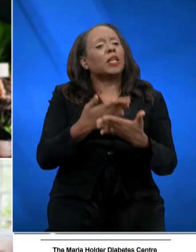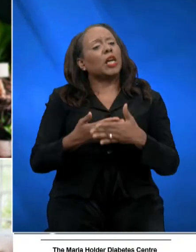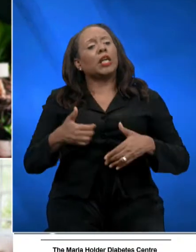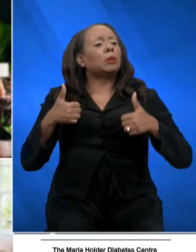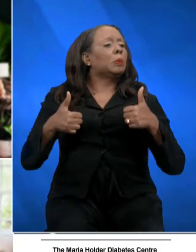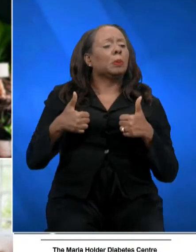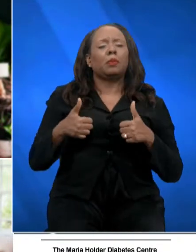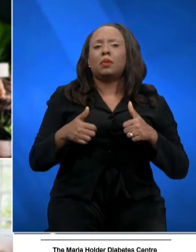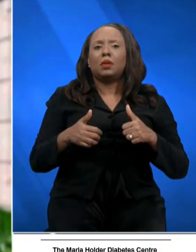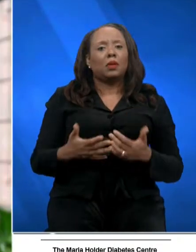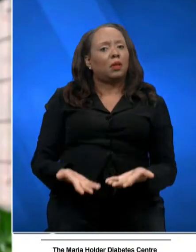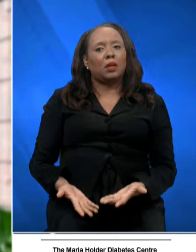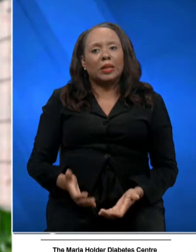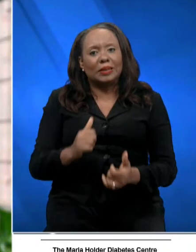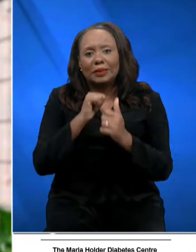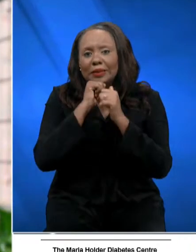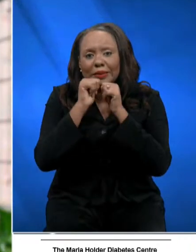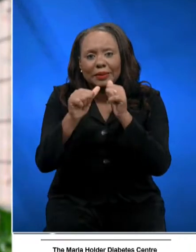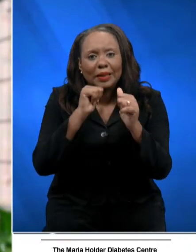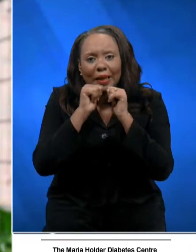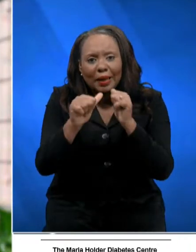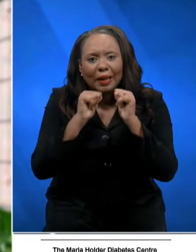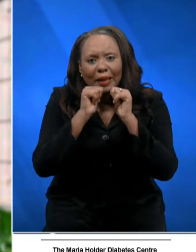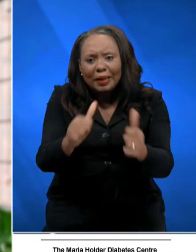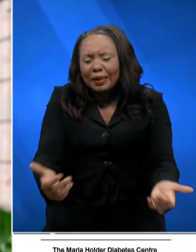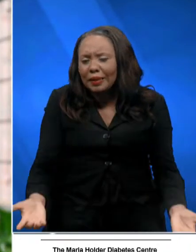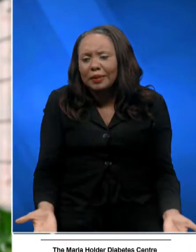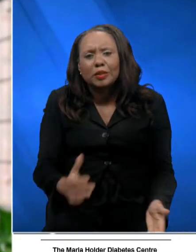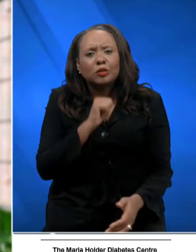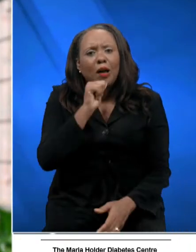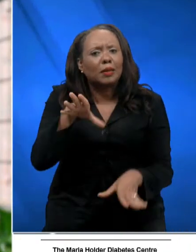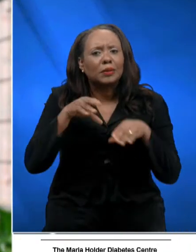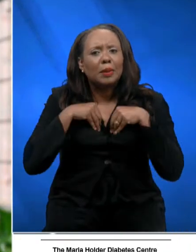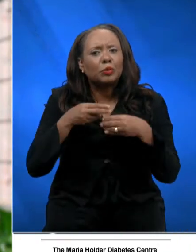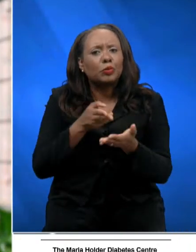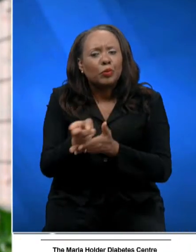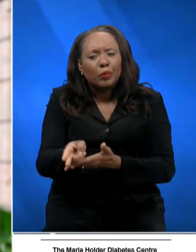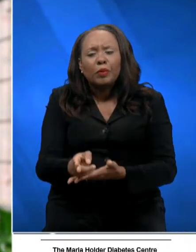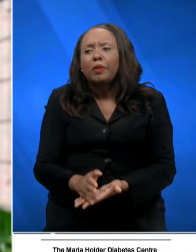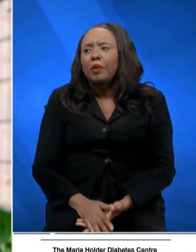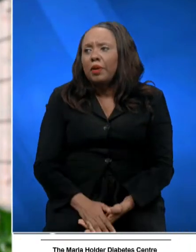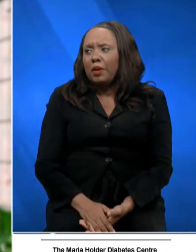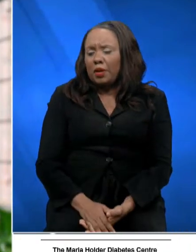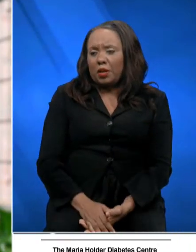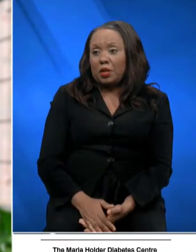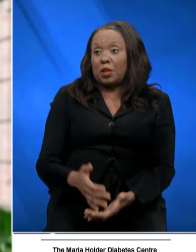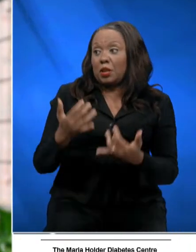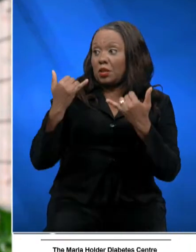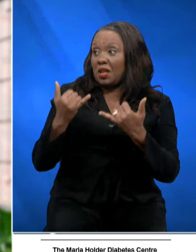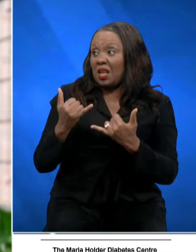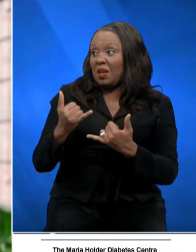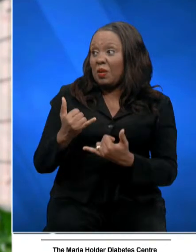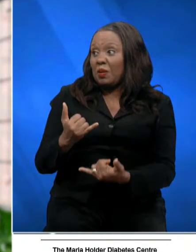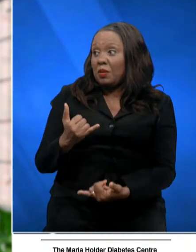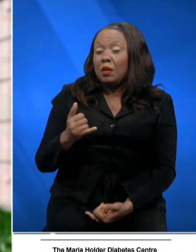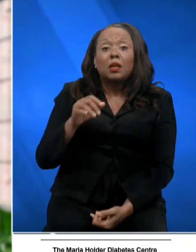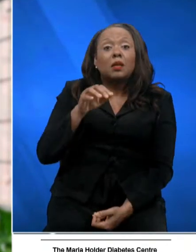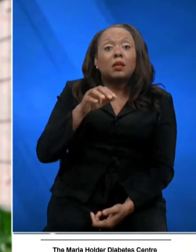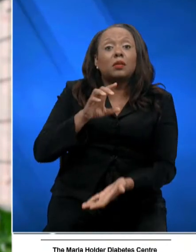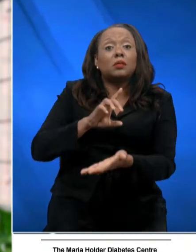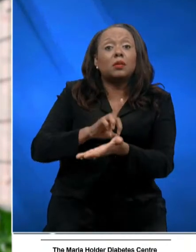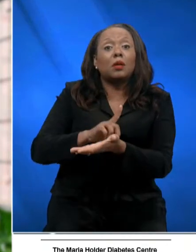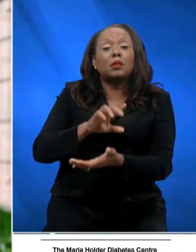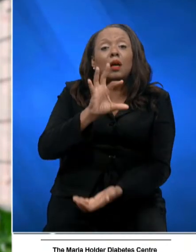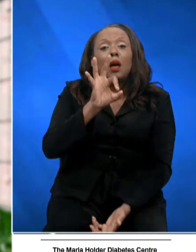Exactly. And that brings us to the thinking. Dr. Ford St. Hill. Yeah.